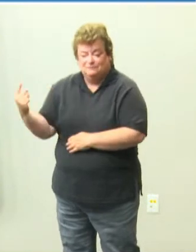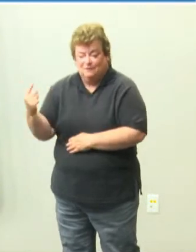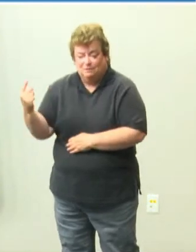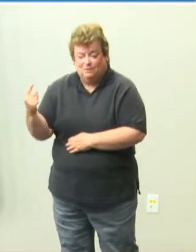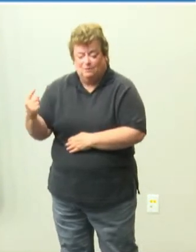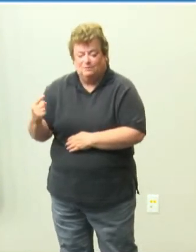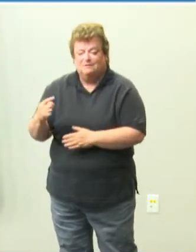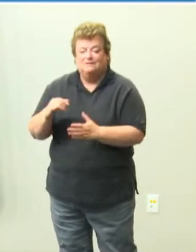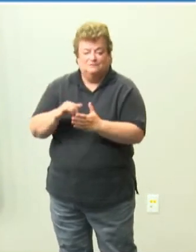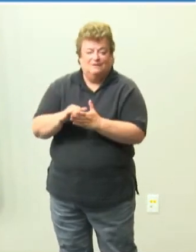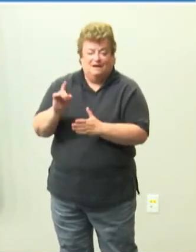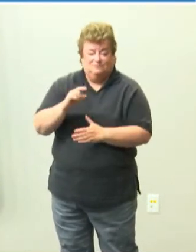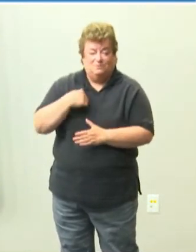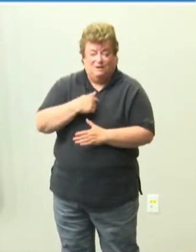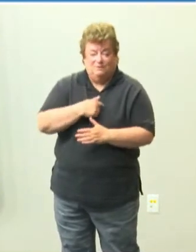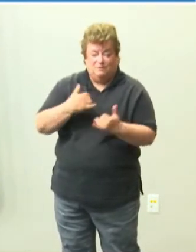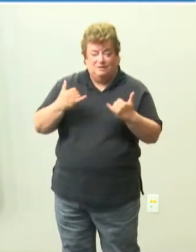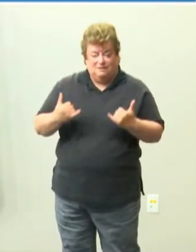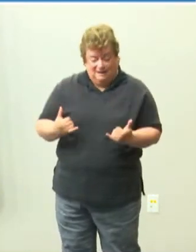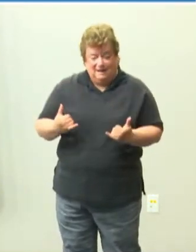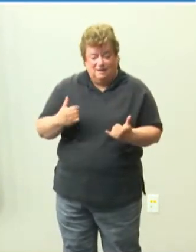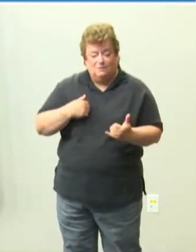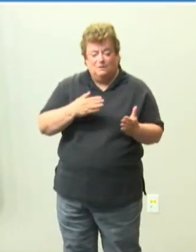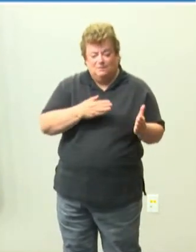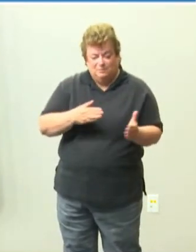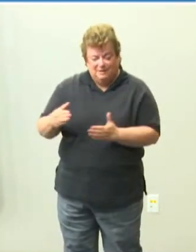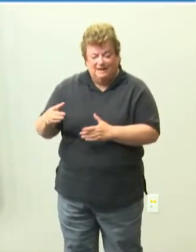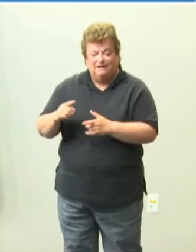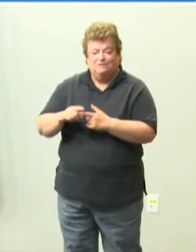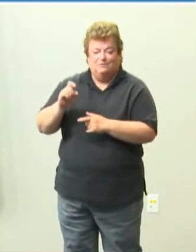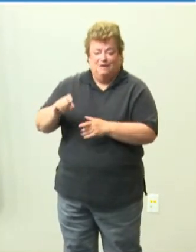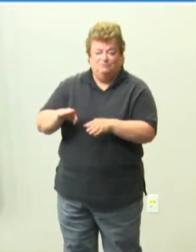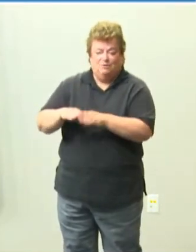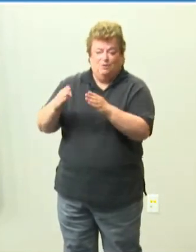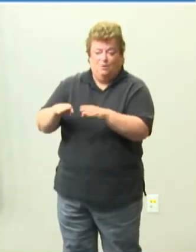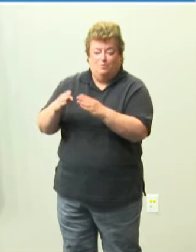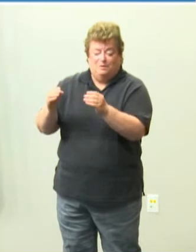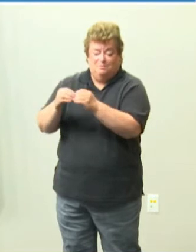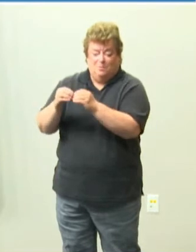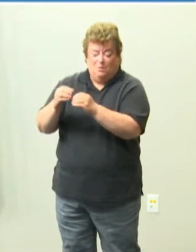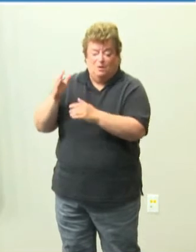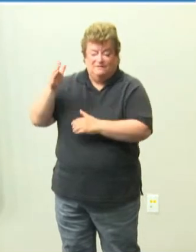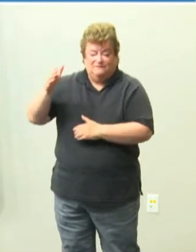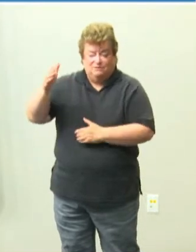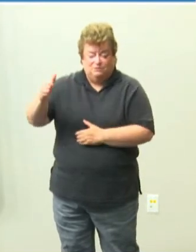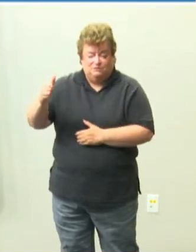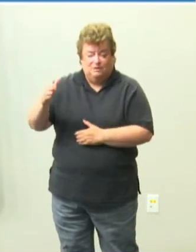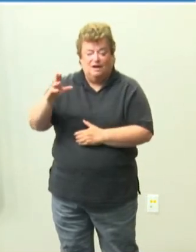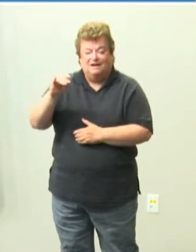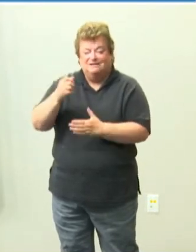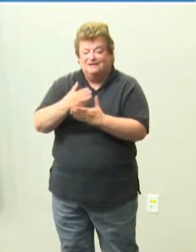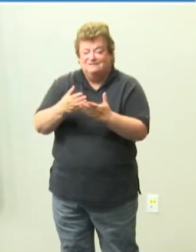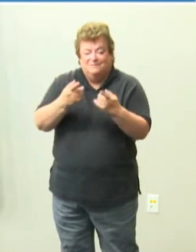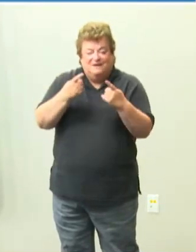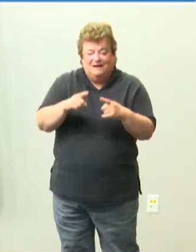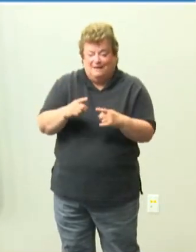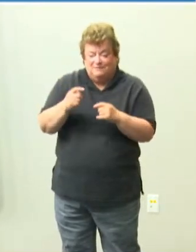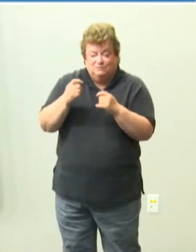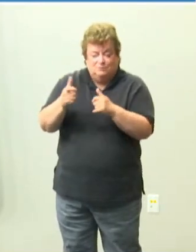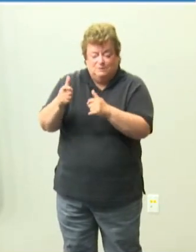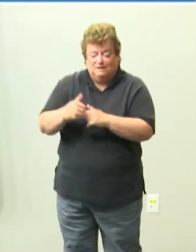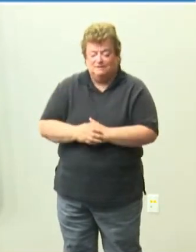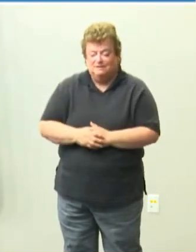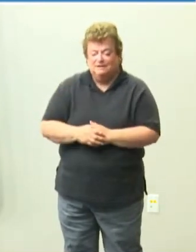to, and we're planning on, again, opening more in the future unless something happens very quickly. It's difficult for